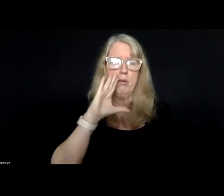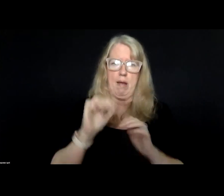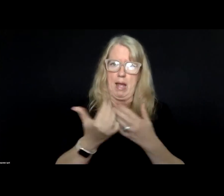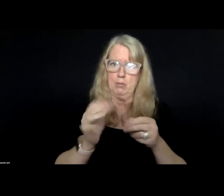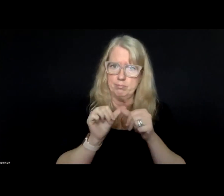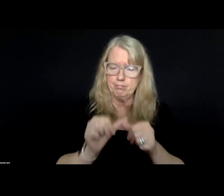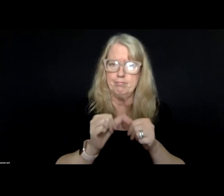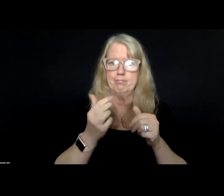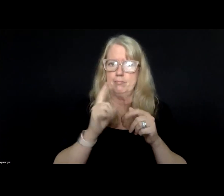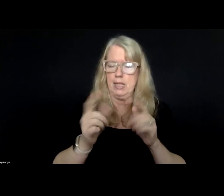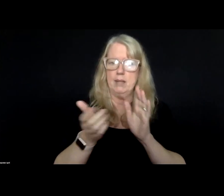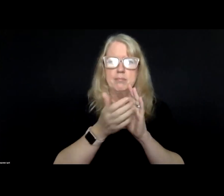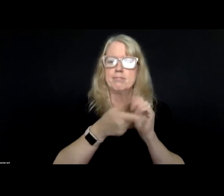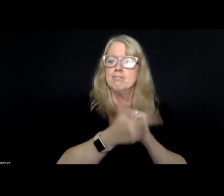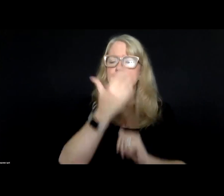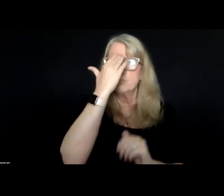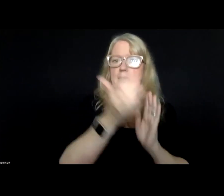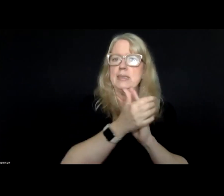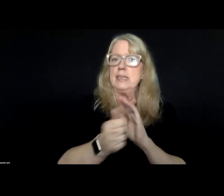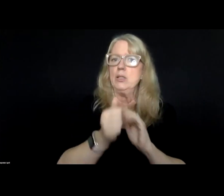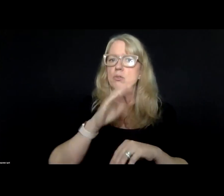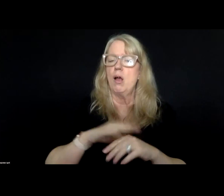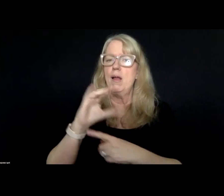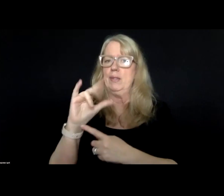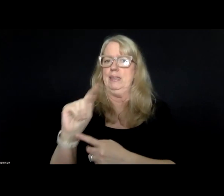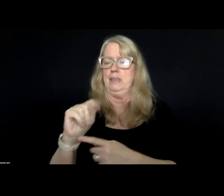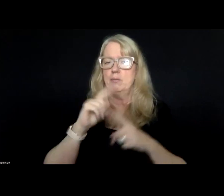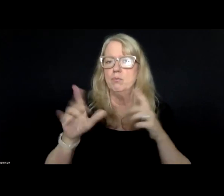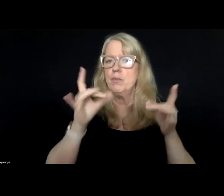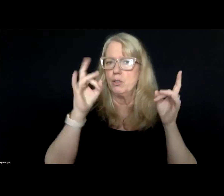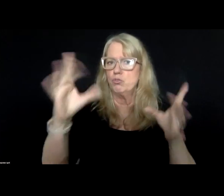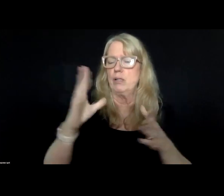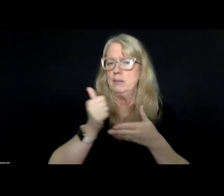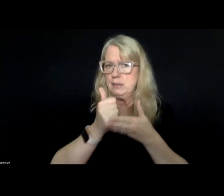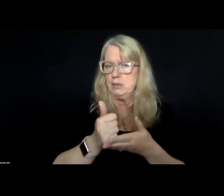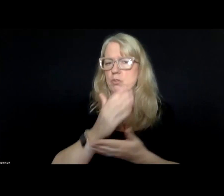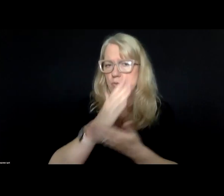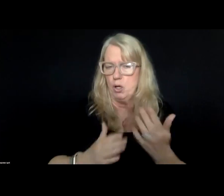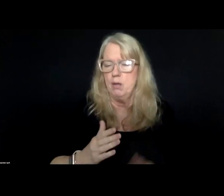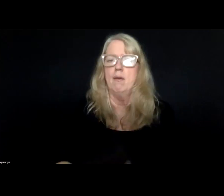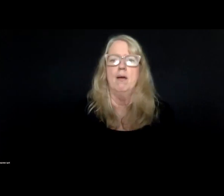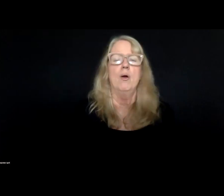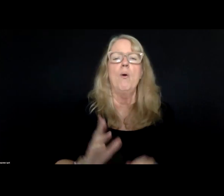their skills up on the CIT side, on the crisis intervention side. And it